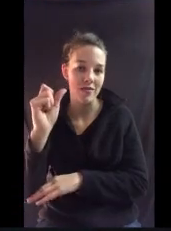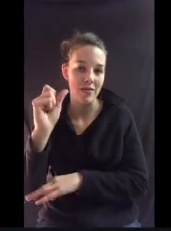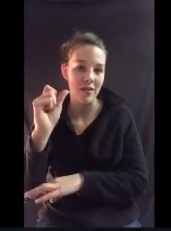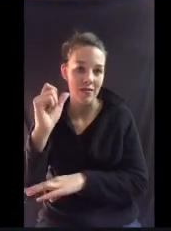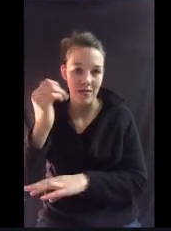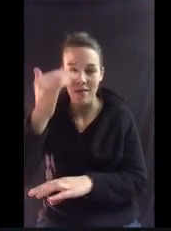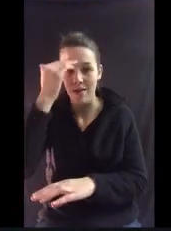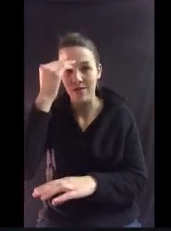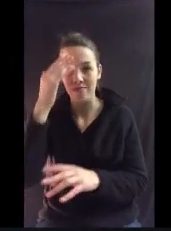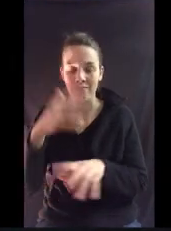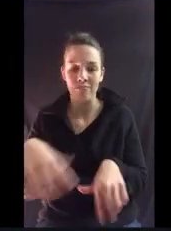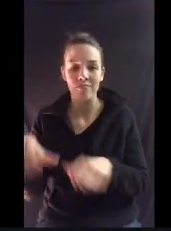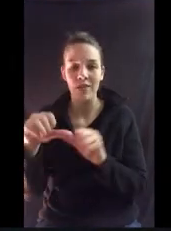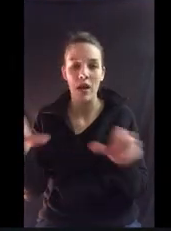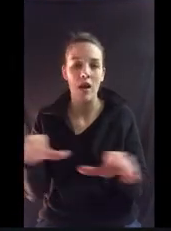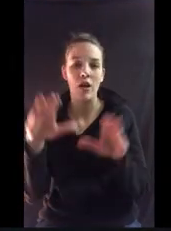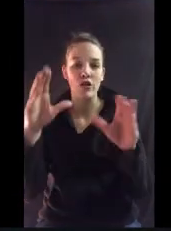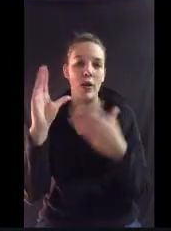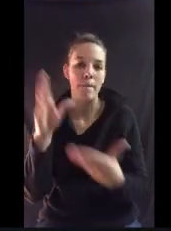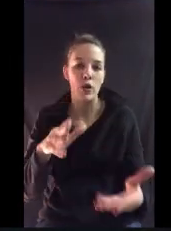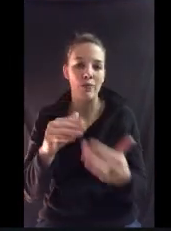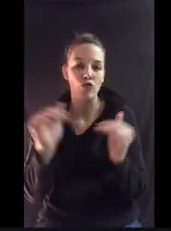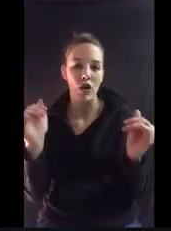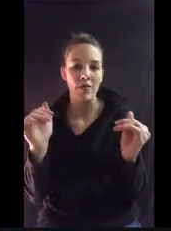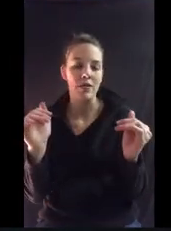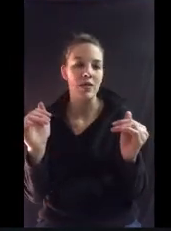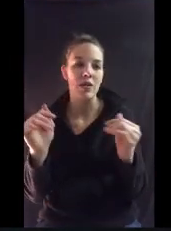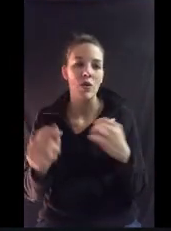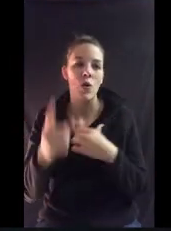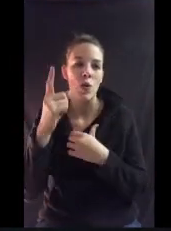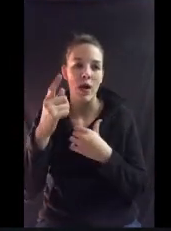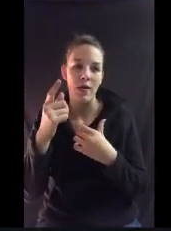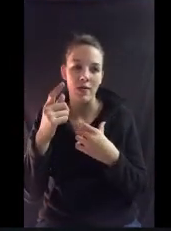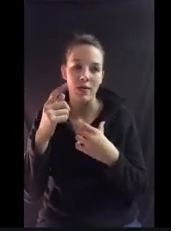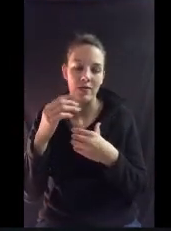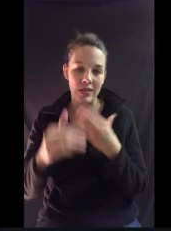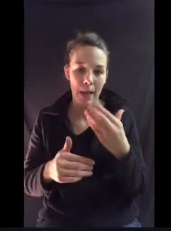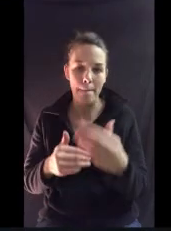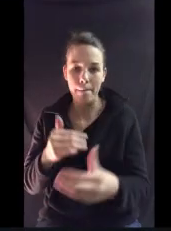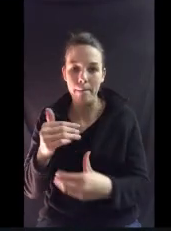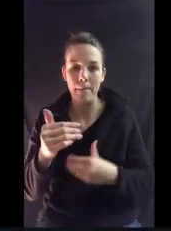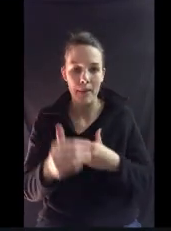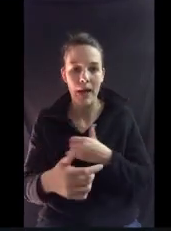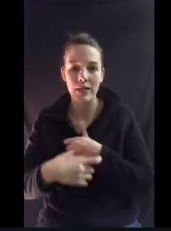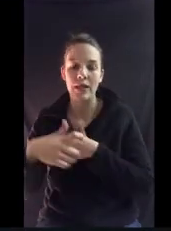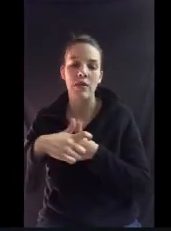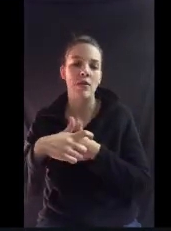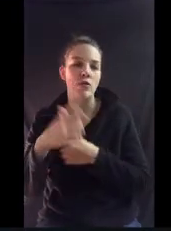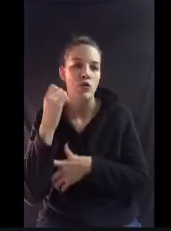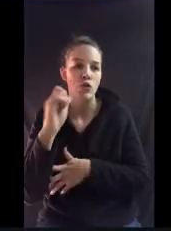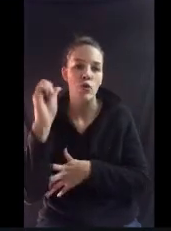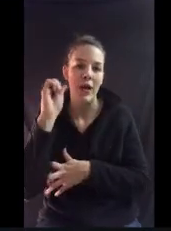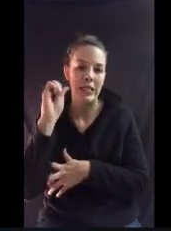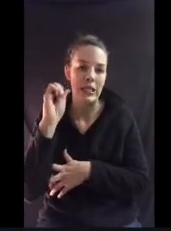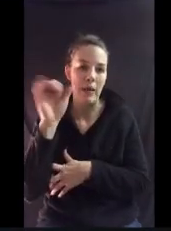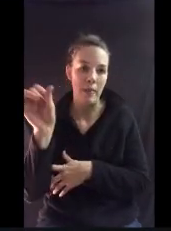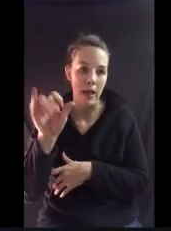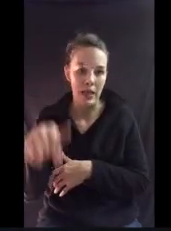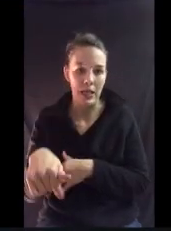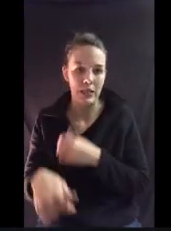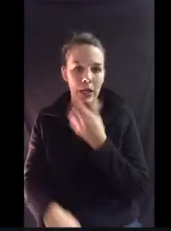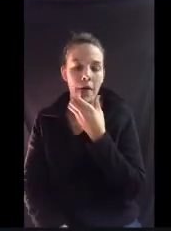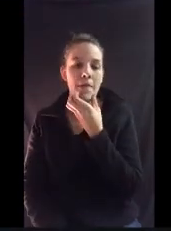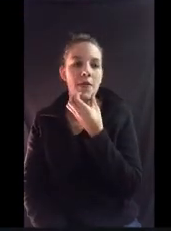solutions, to rise up and consciously take actions that bring justice, one attentive step at a time,